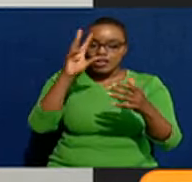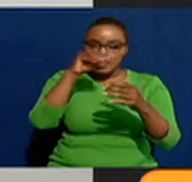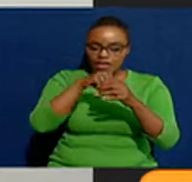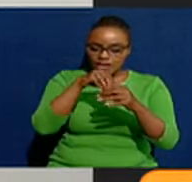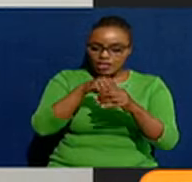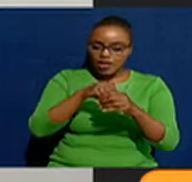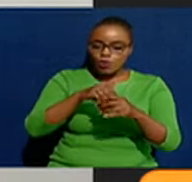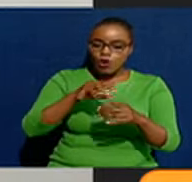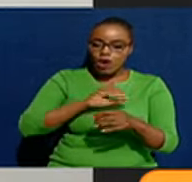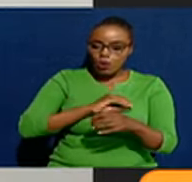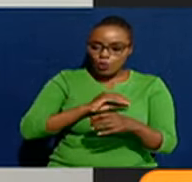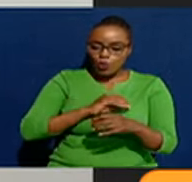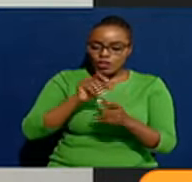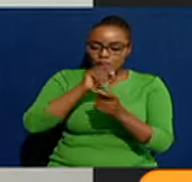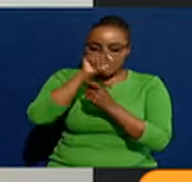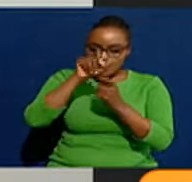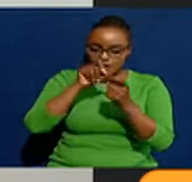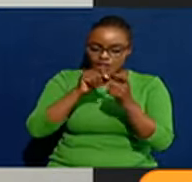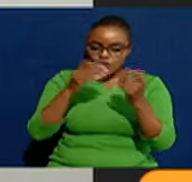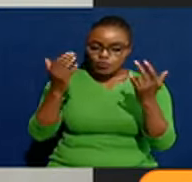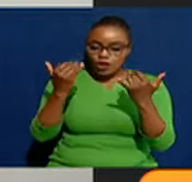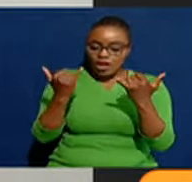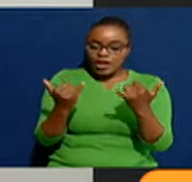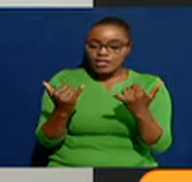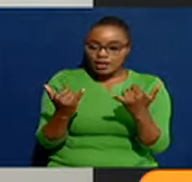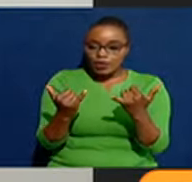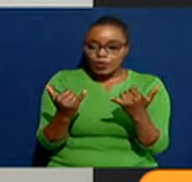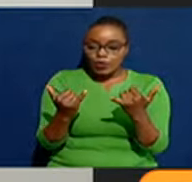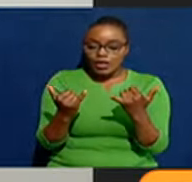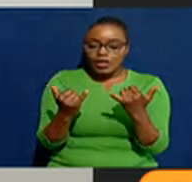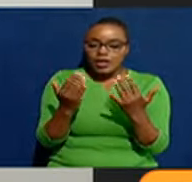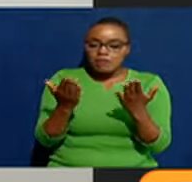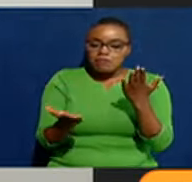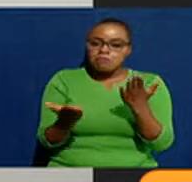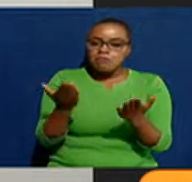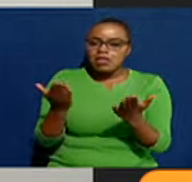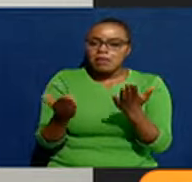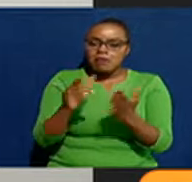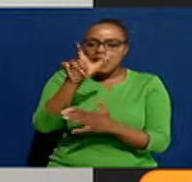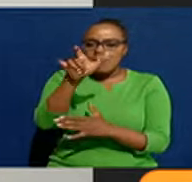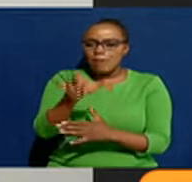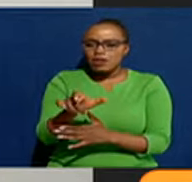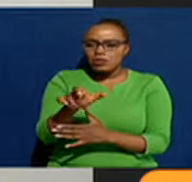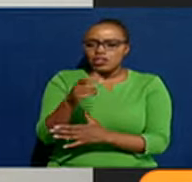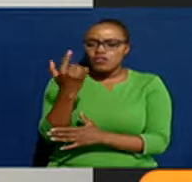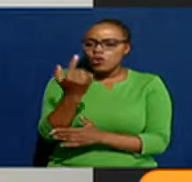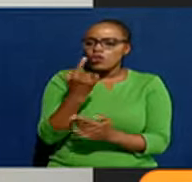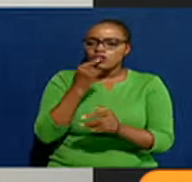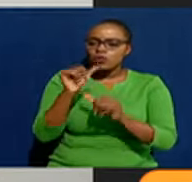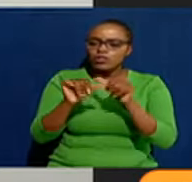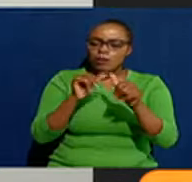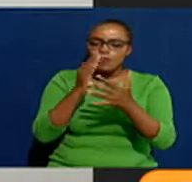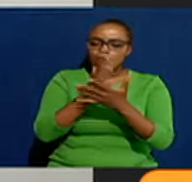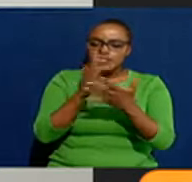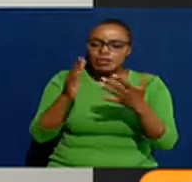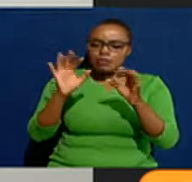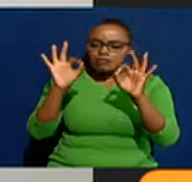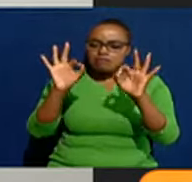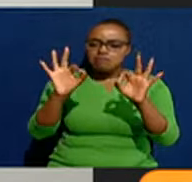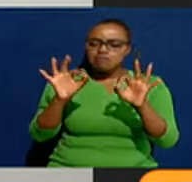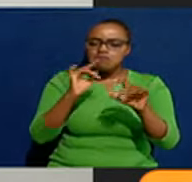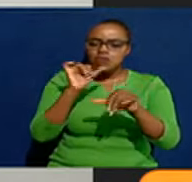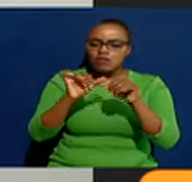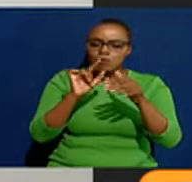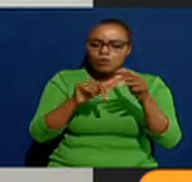our world, particularly in where we are in Kenya, look at the issues. Somebody has just talked about something smart there,